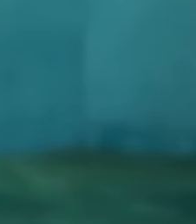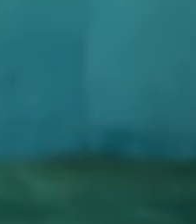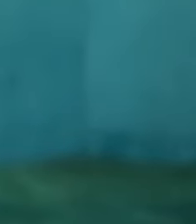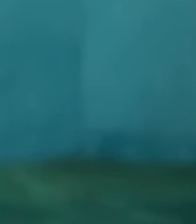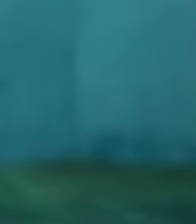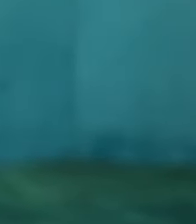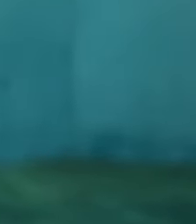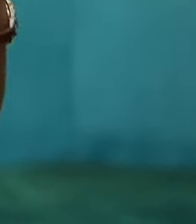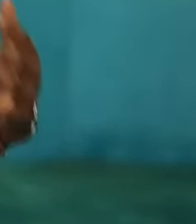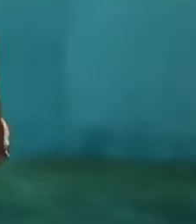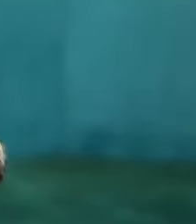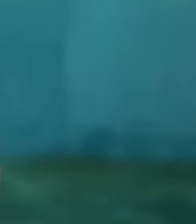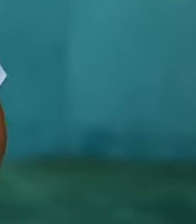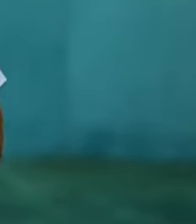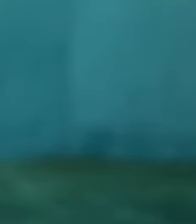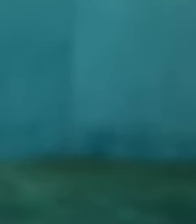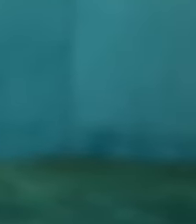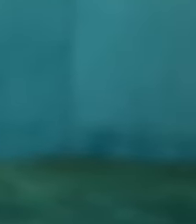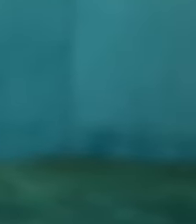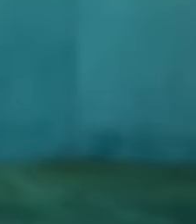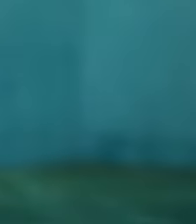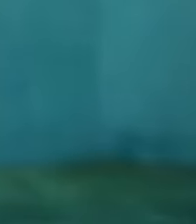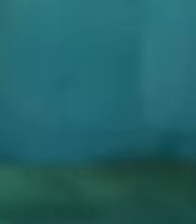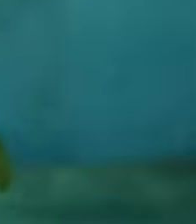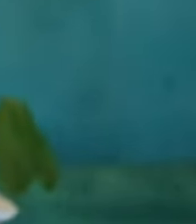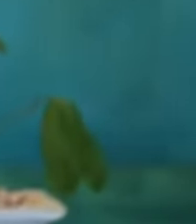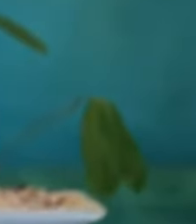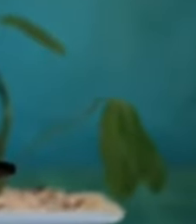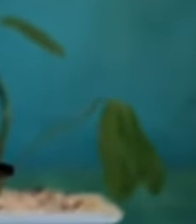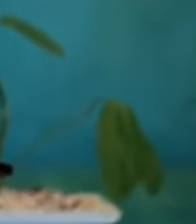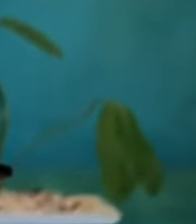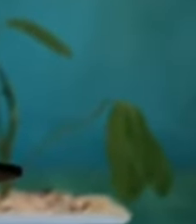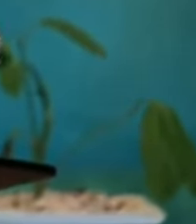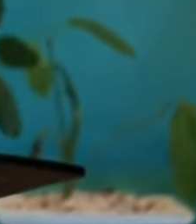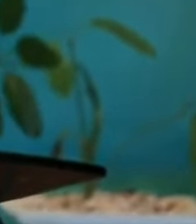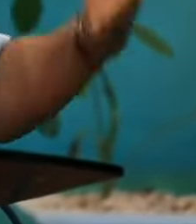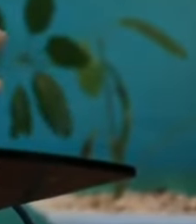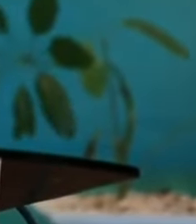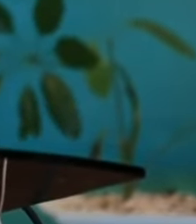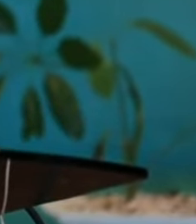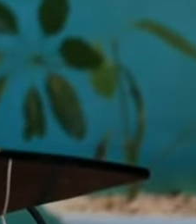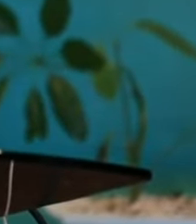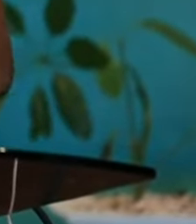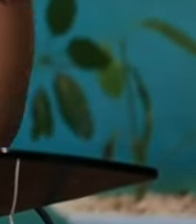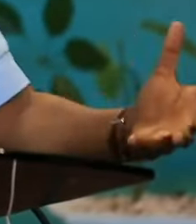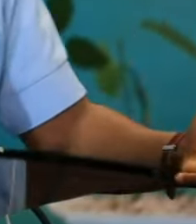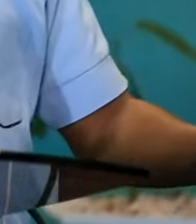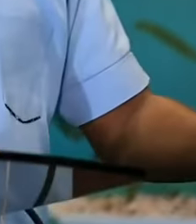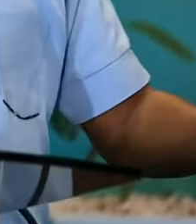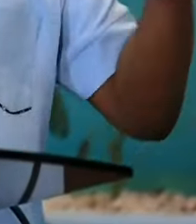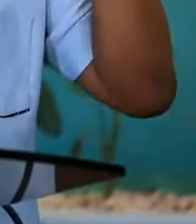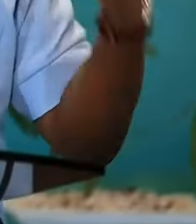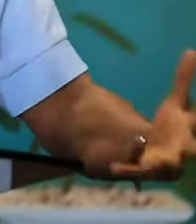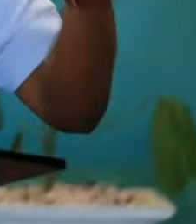diet. Don't marry and you cannot get food to eat. It is abnormal. At